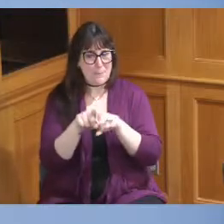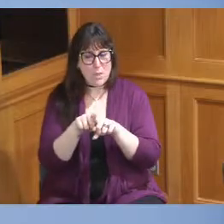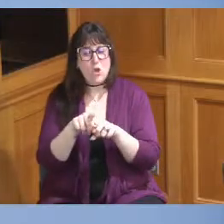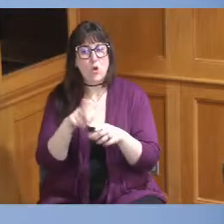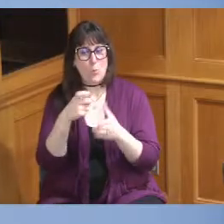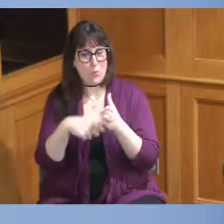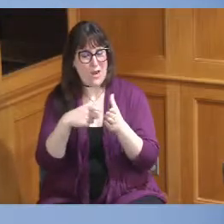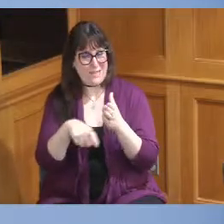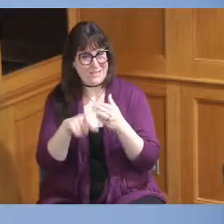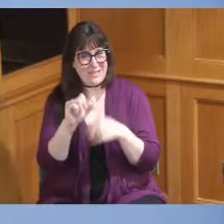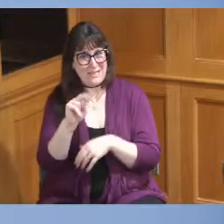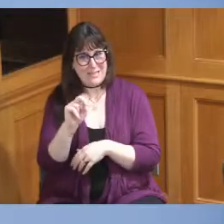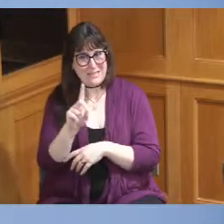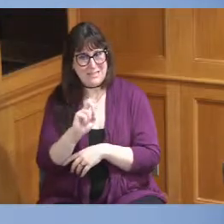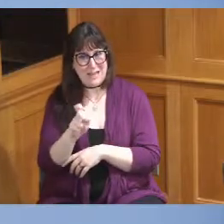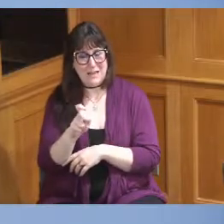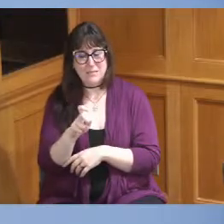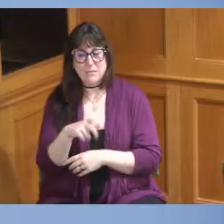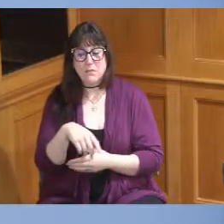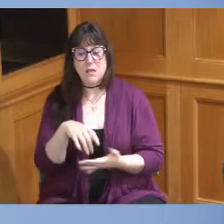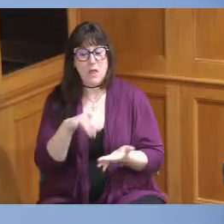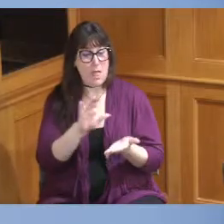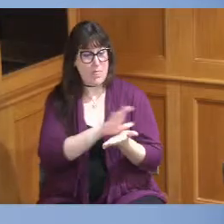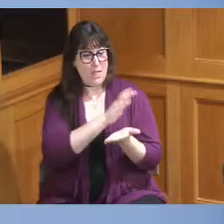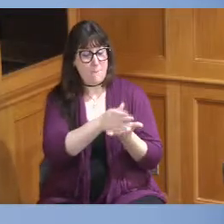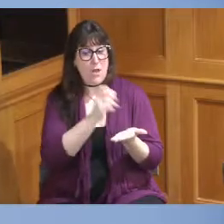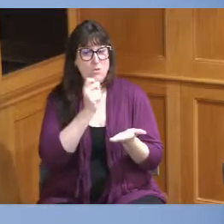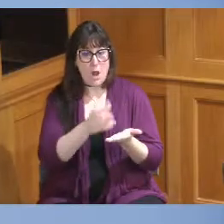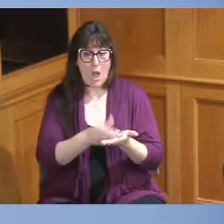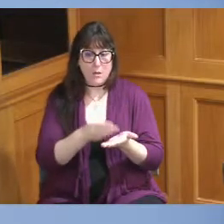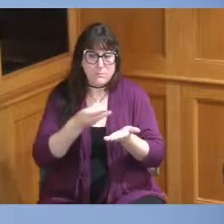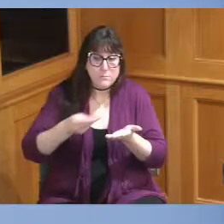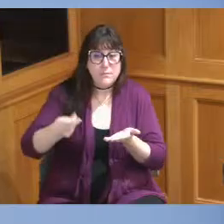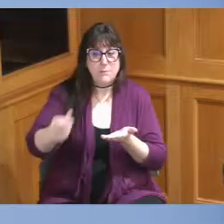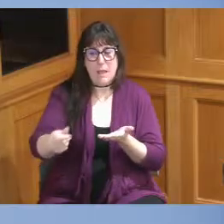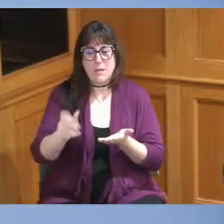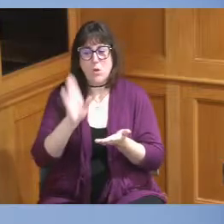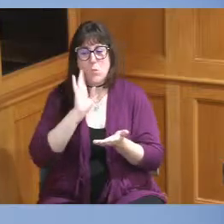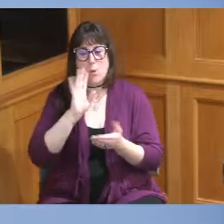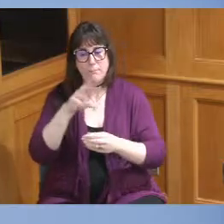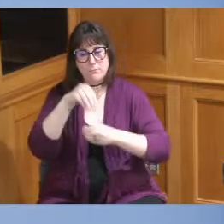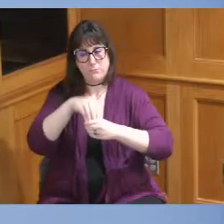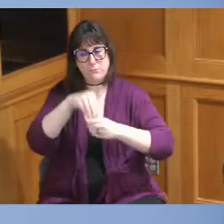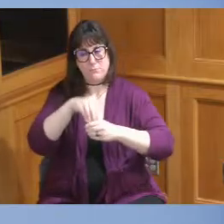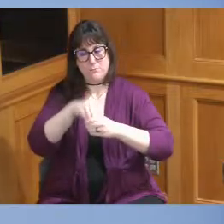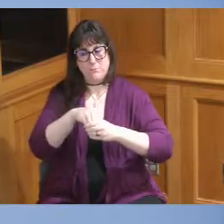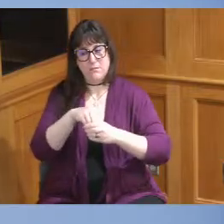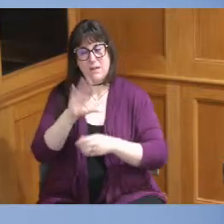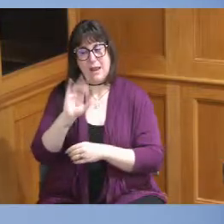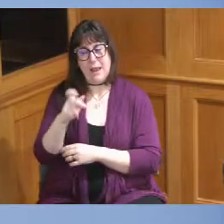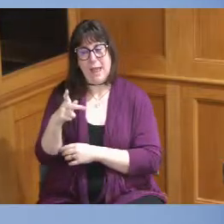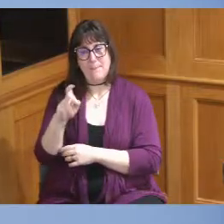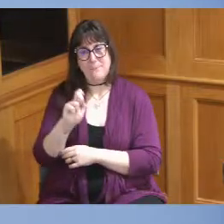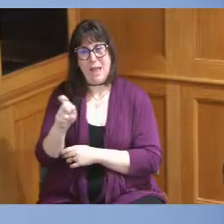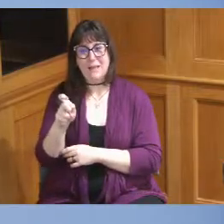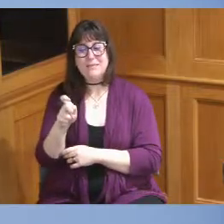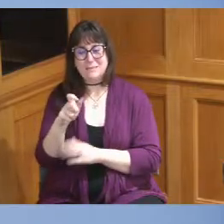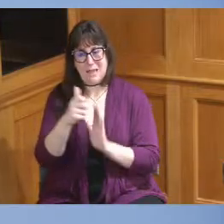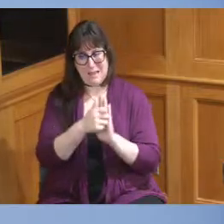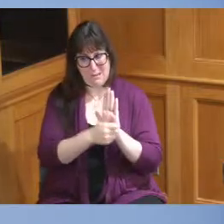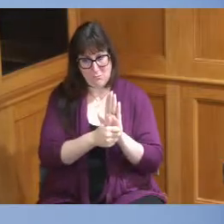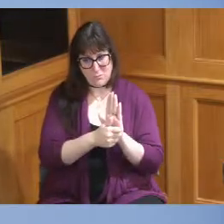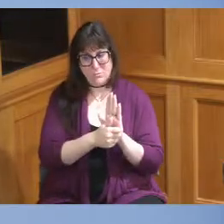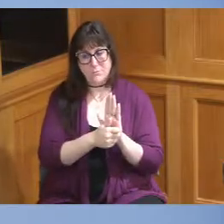2.5%. The unspent amounts will go into a CapEx account, and the obligation will continue into the